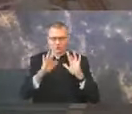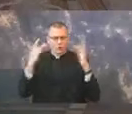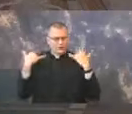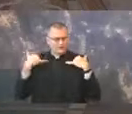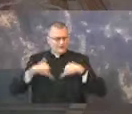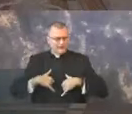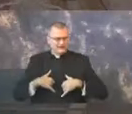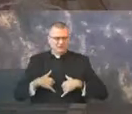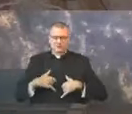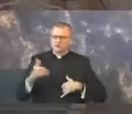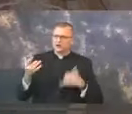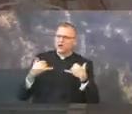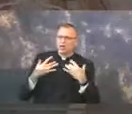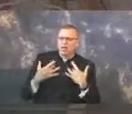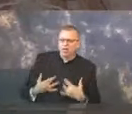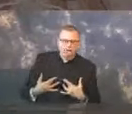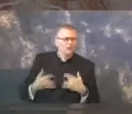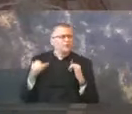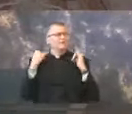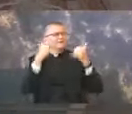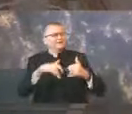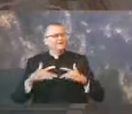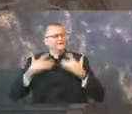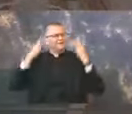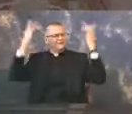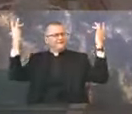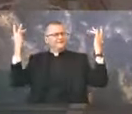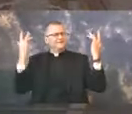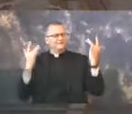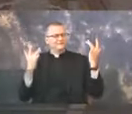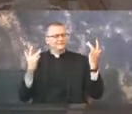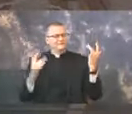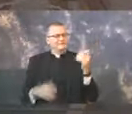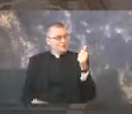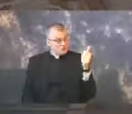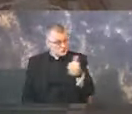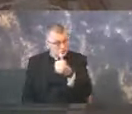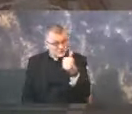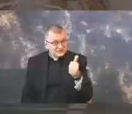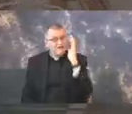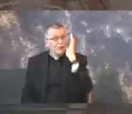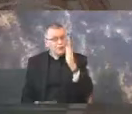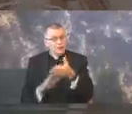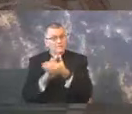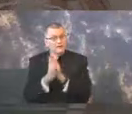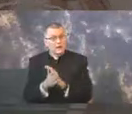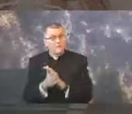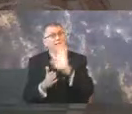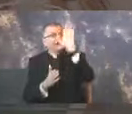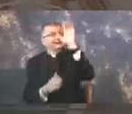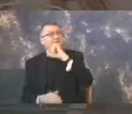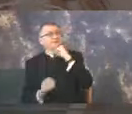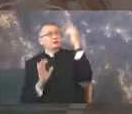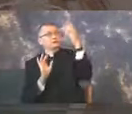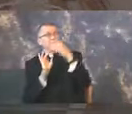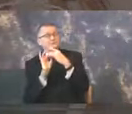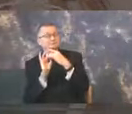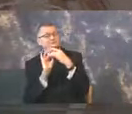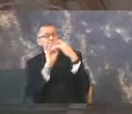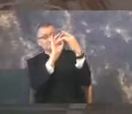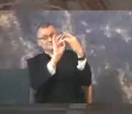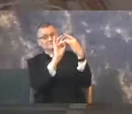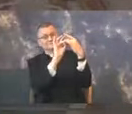of a listless spirit. You yourselves shall be named priests of the Lord. Ministers